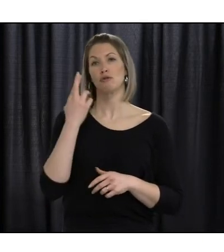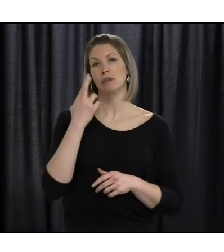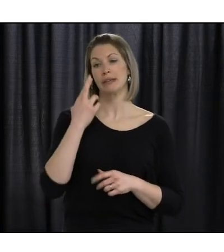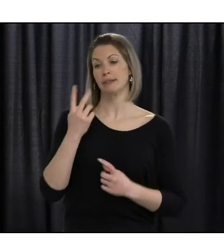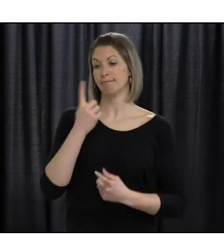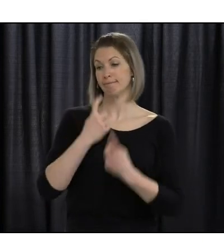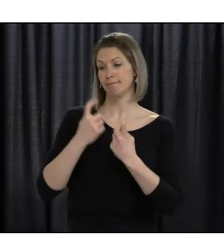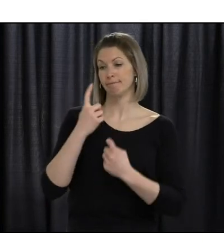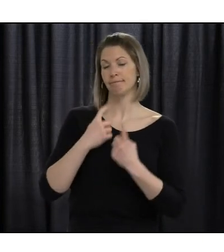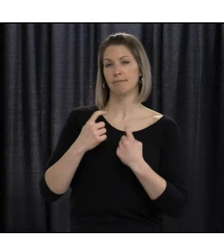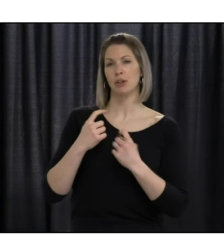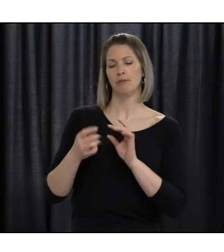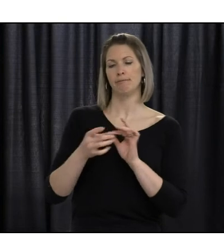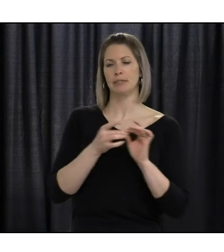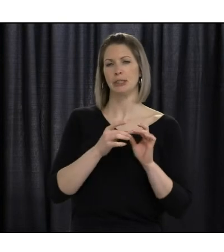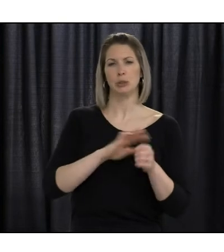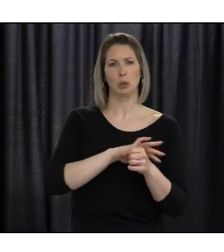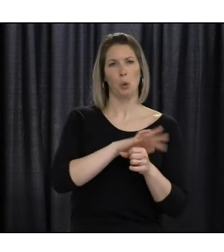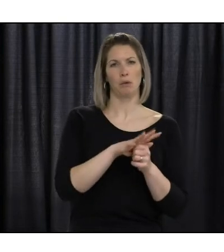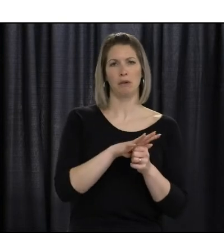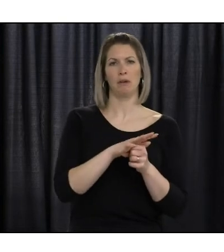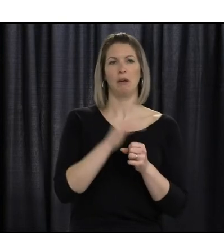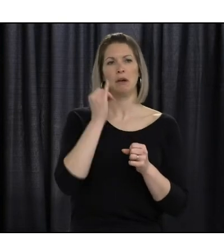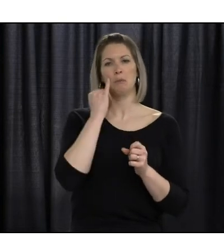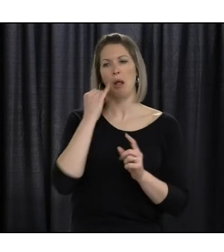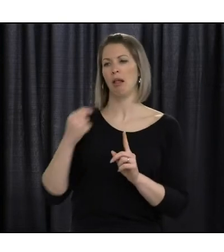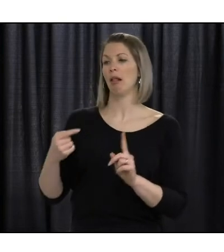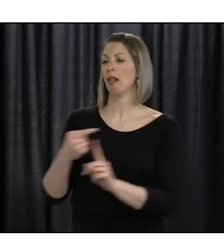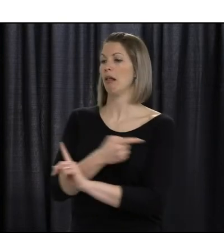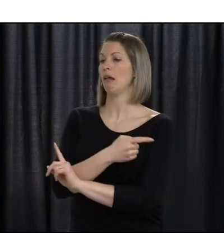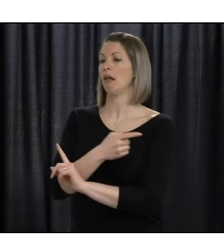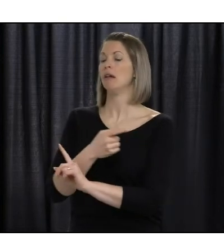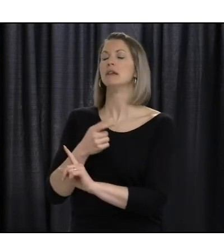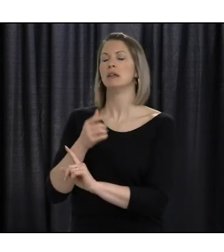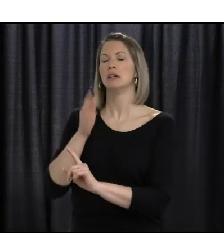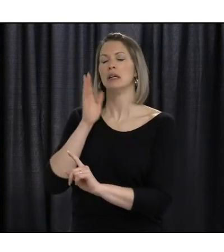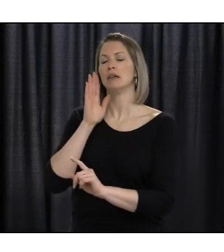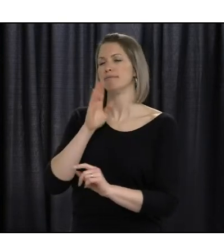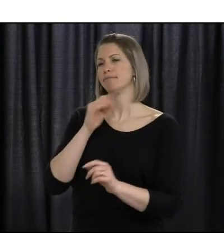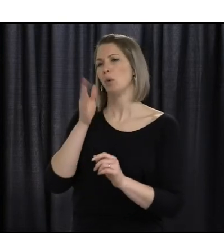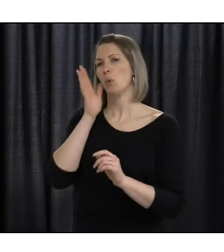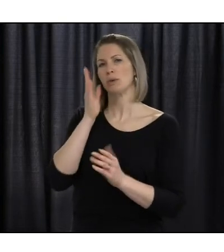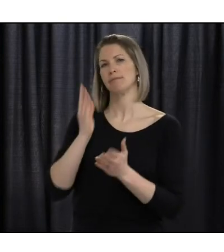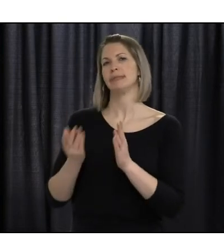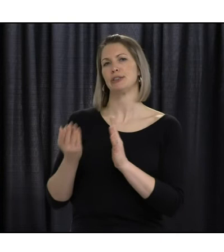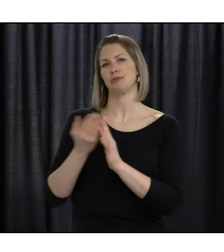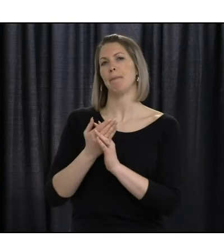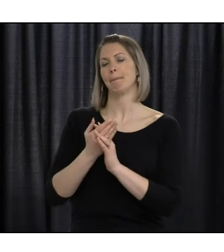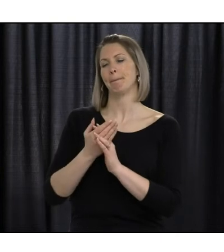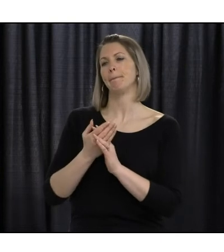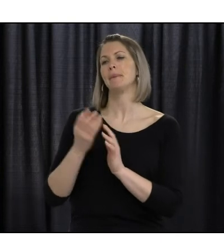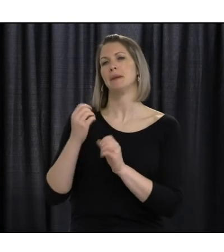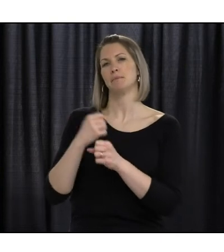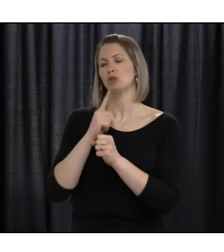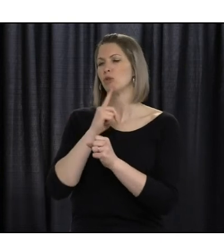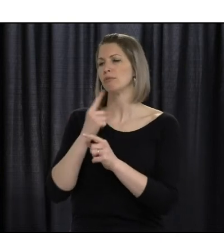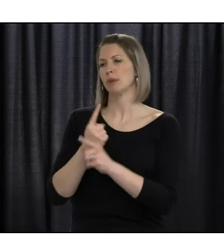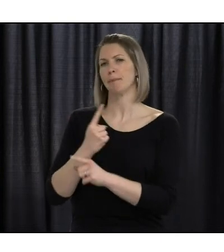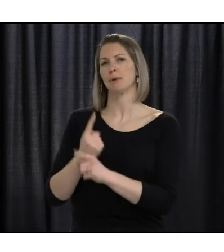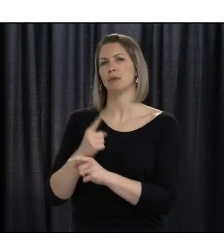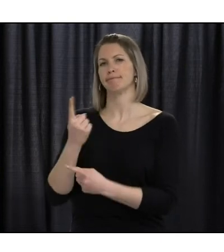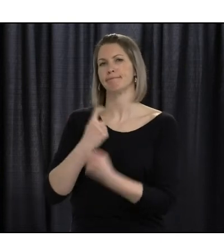other government-related issues should be directed to the appropriate department or agency for response. Reporters will ask questions in the order they were